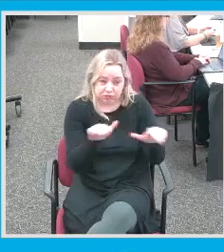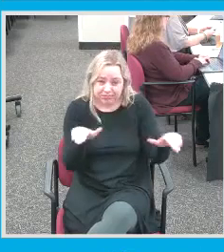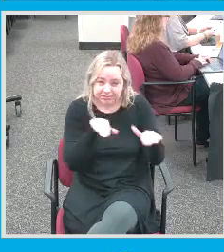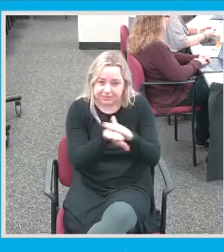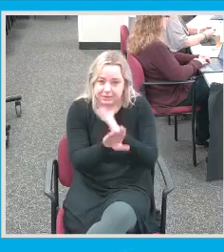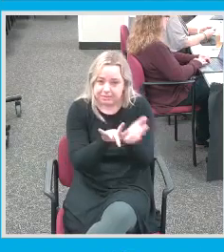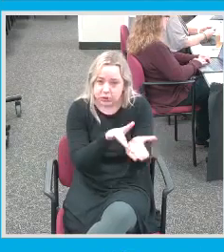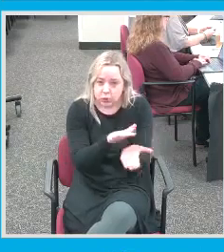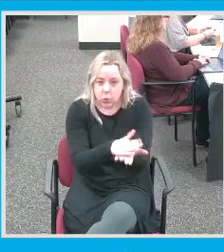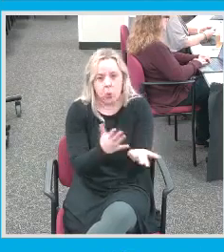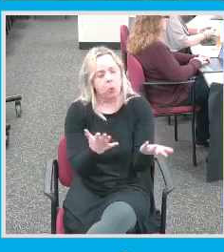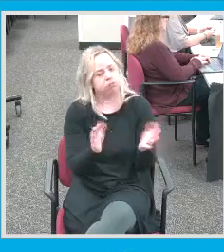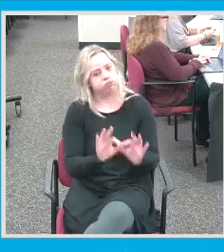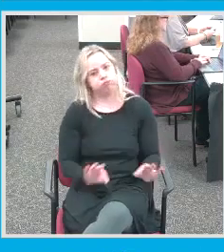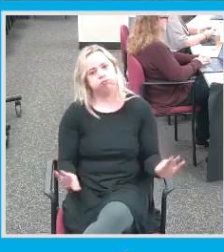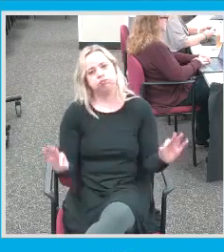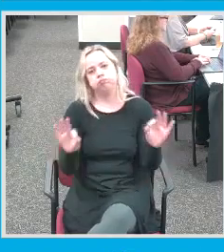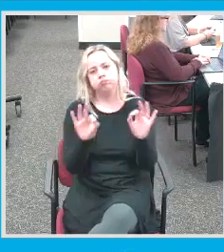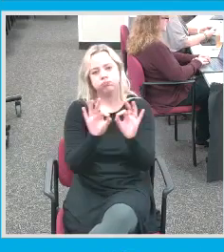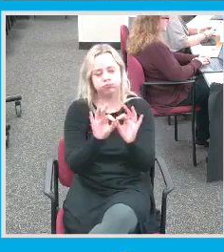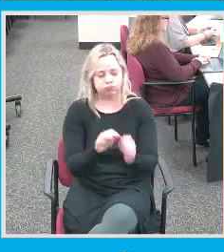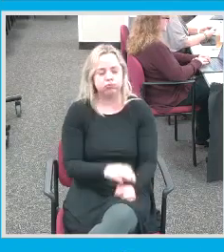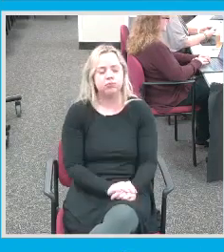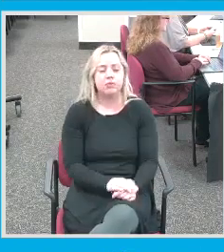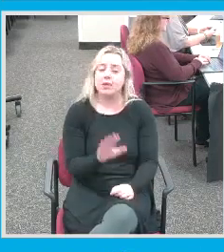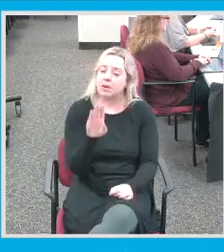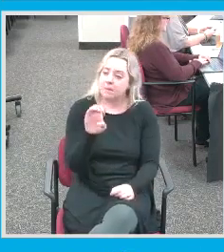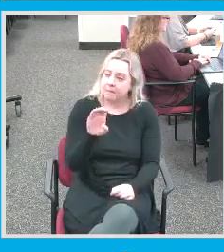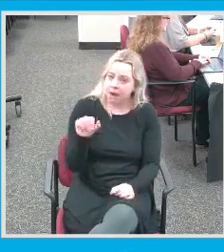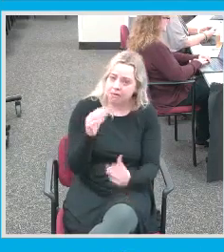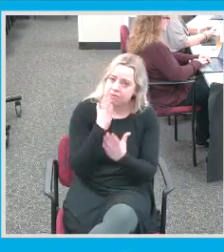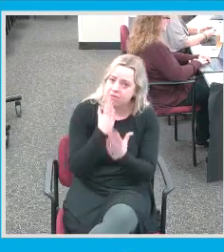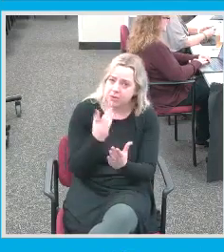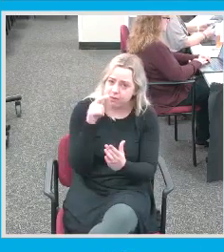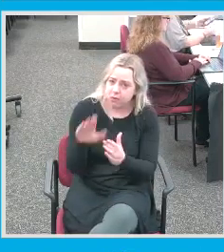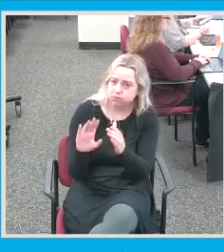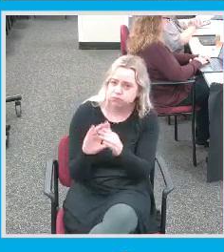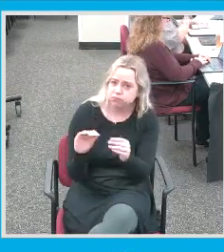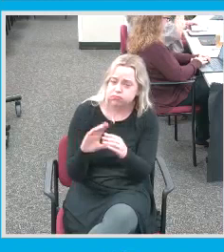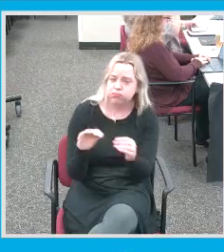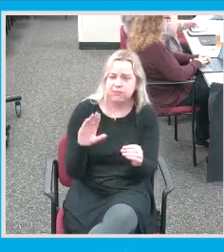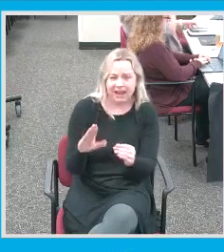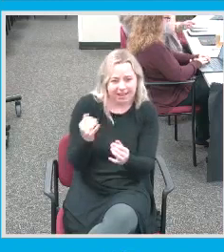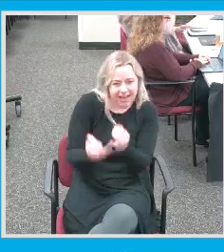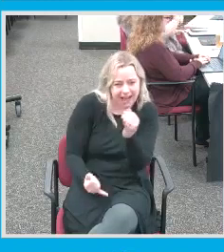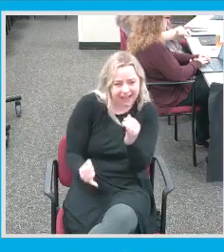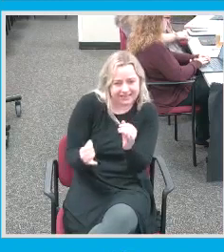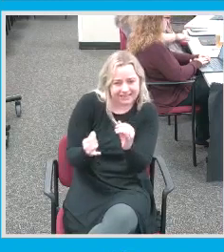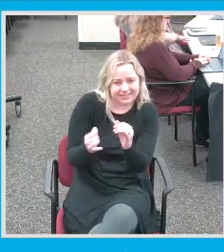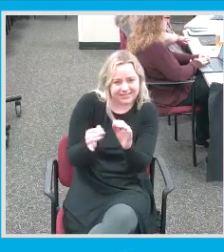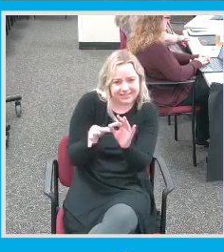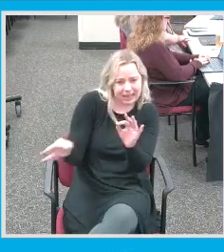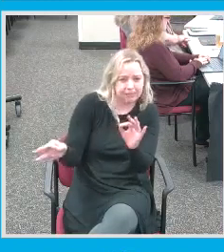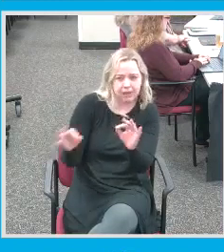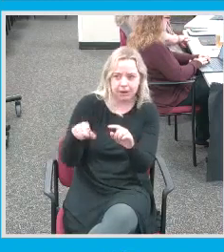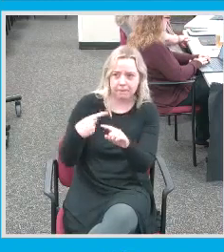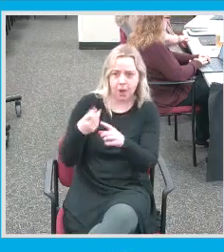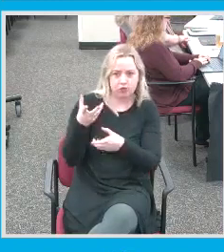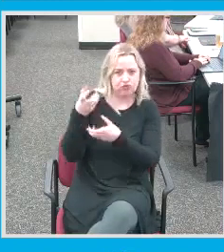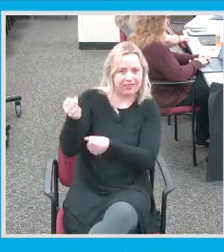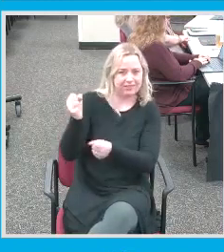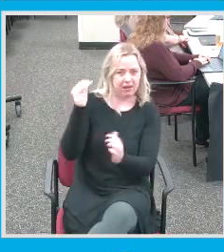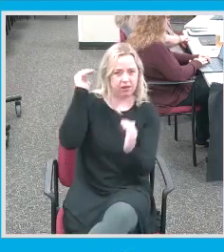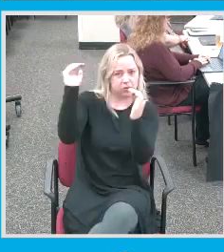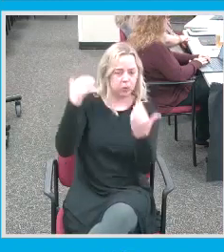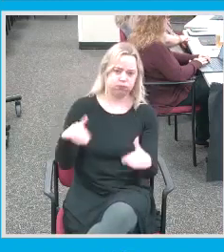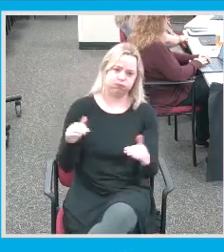So I love that. Thank you. And Becca, thank you for that. And thank you for that last statement about a trusted adult as well. We